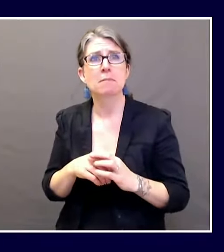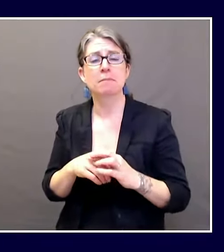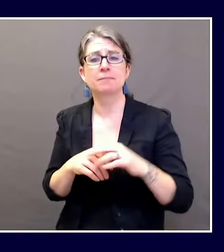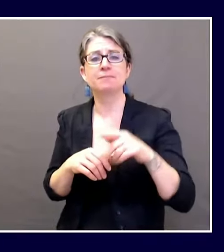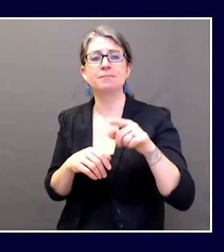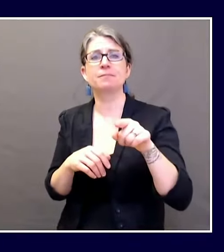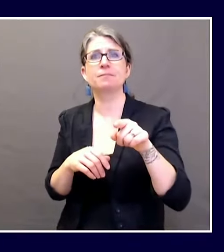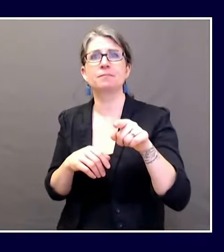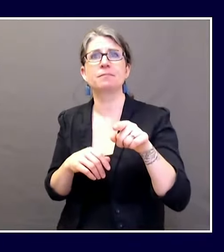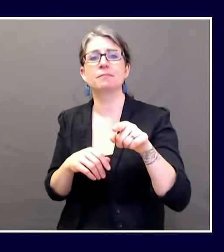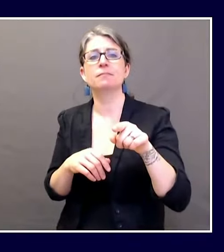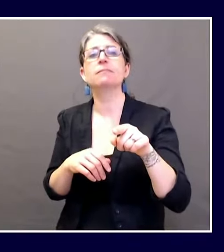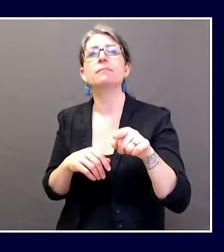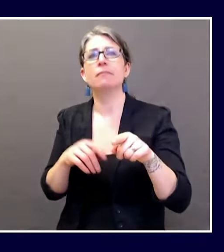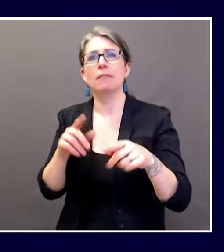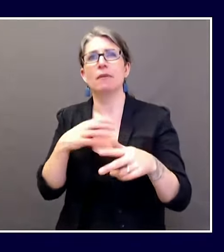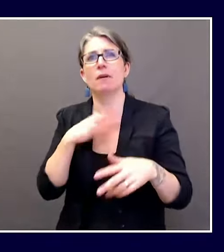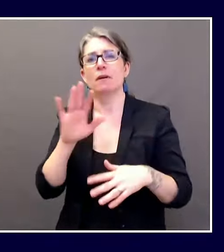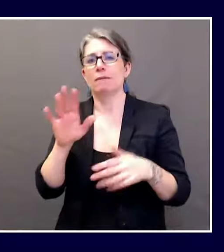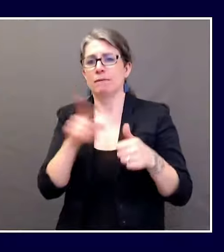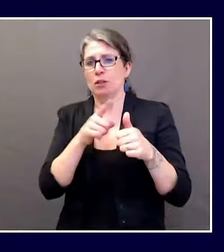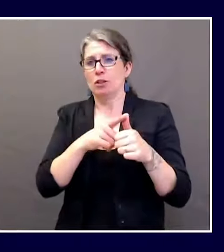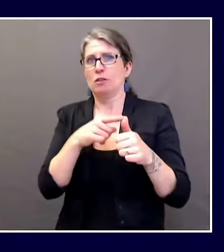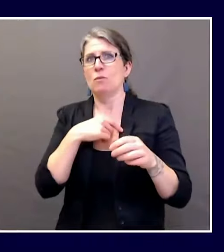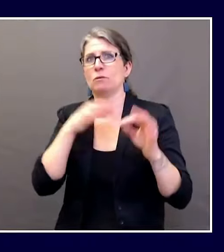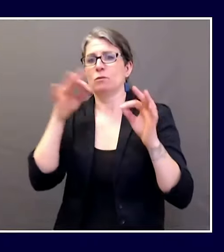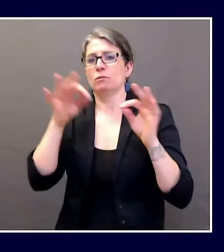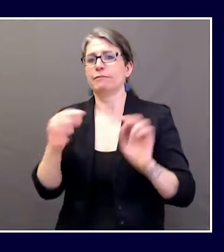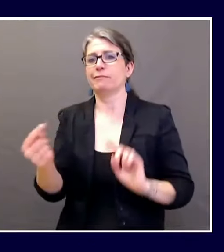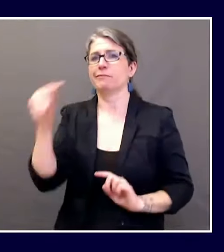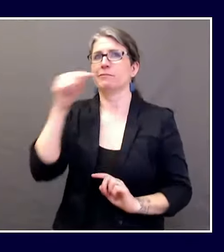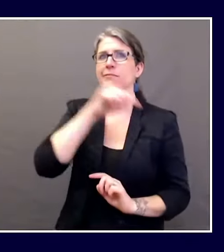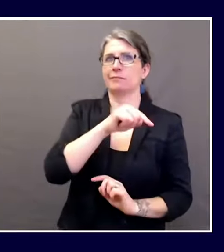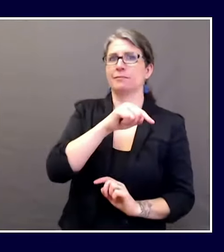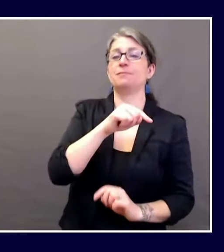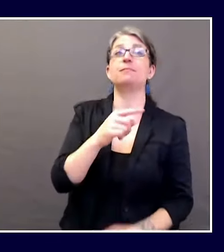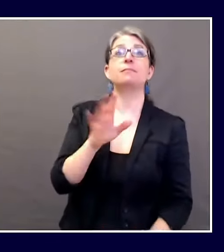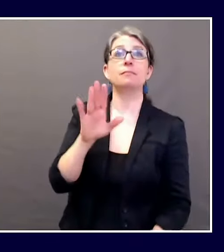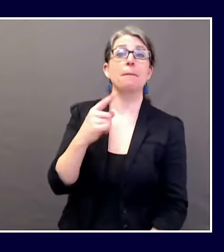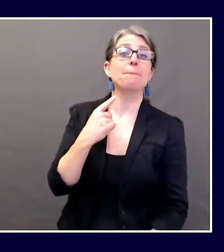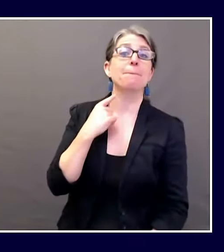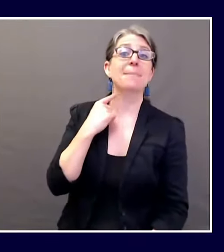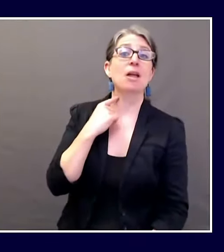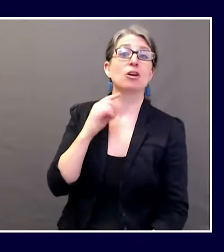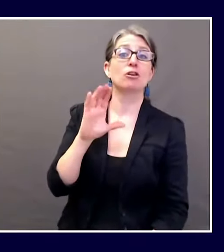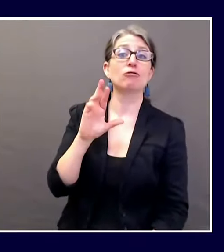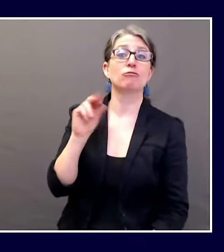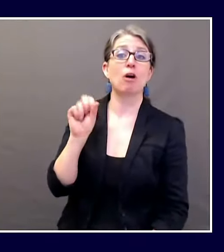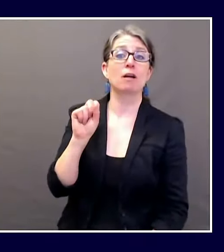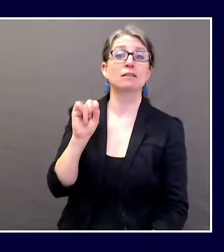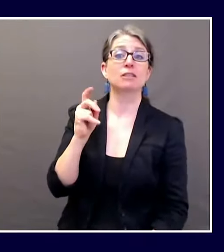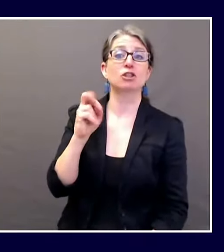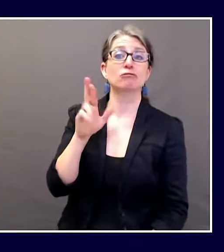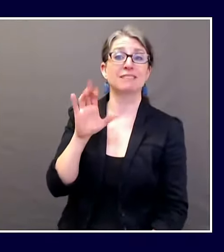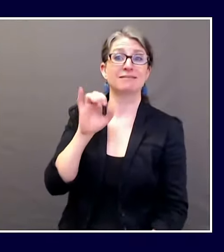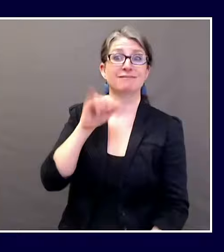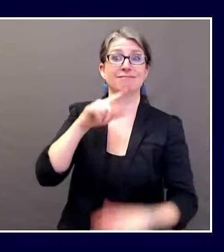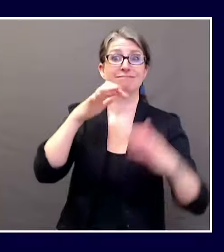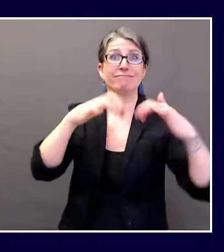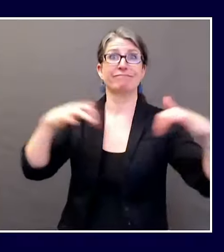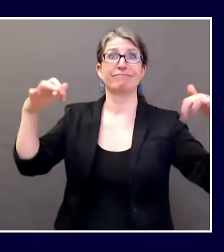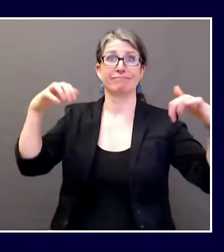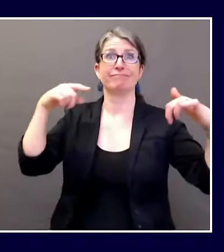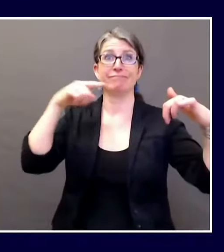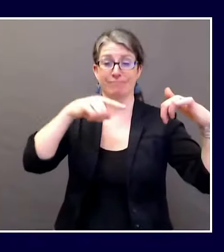site, but also those who operate a site in Westbrook, the Scarborough Downs site, the Lewiston, Auburn